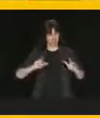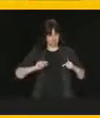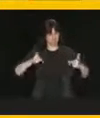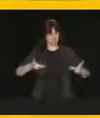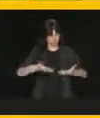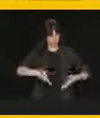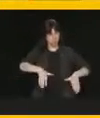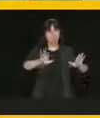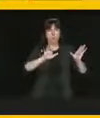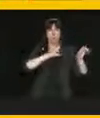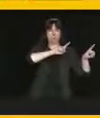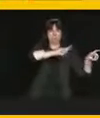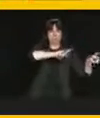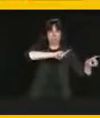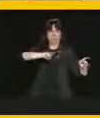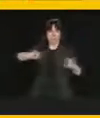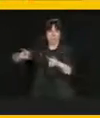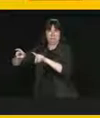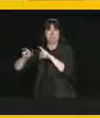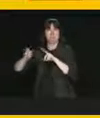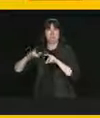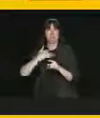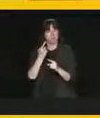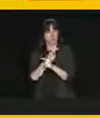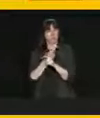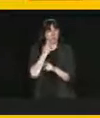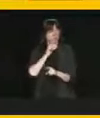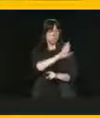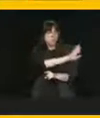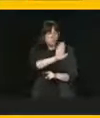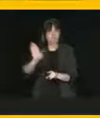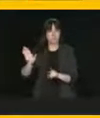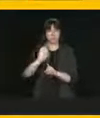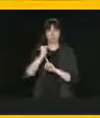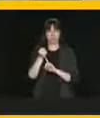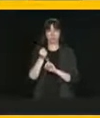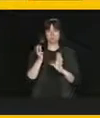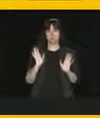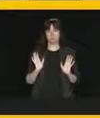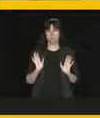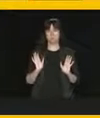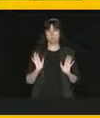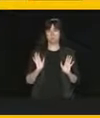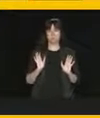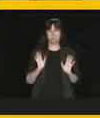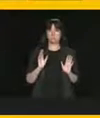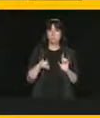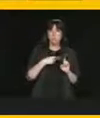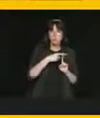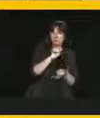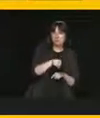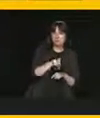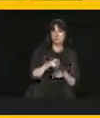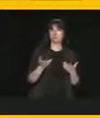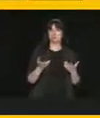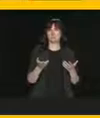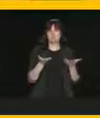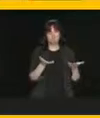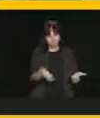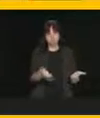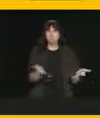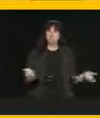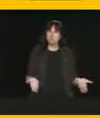level of testing that they believe to be necessary for based on where they are and